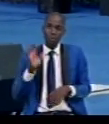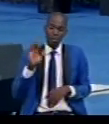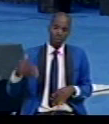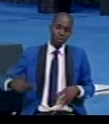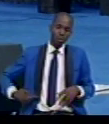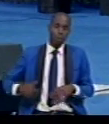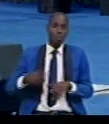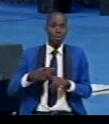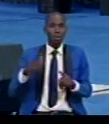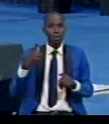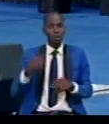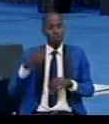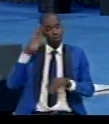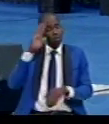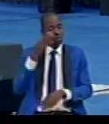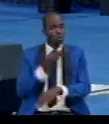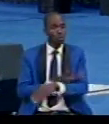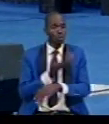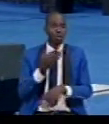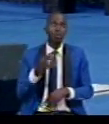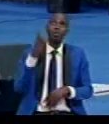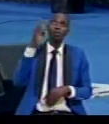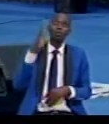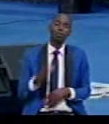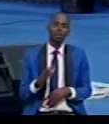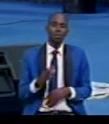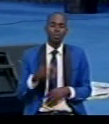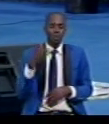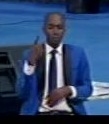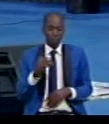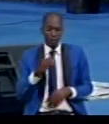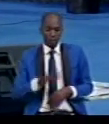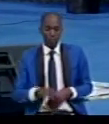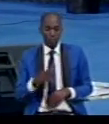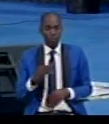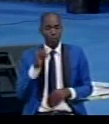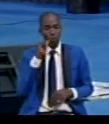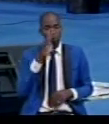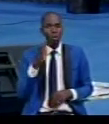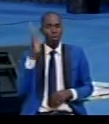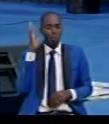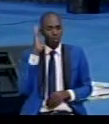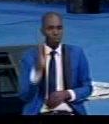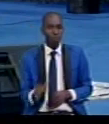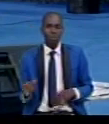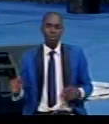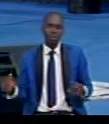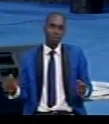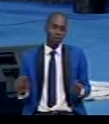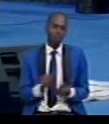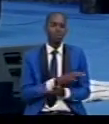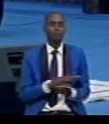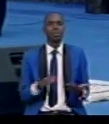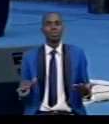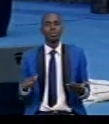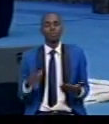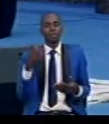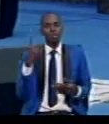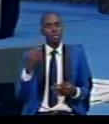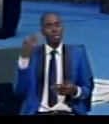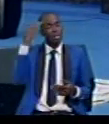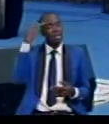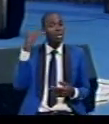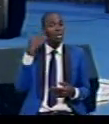of God, the seed of the woman, will blow off, will destroy, will crush the head